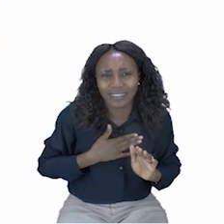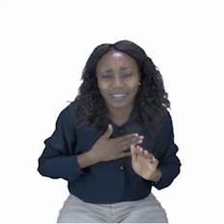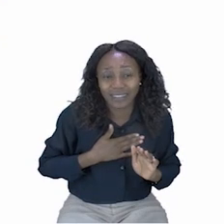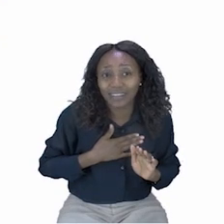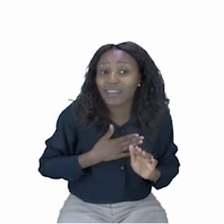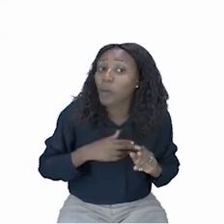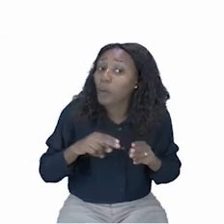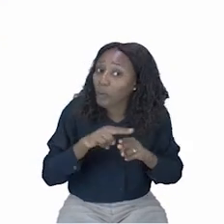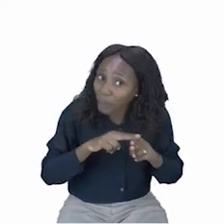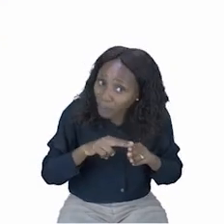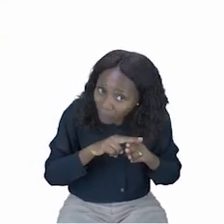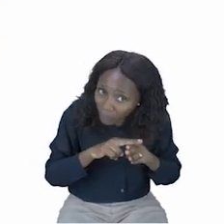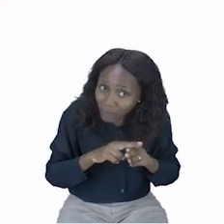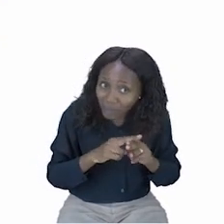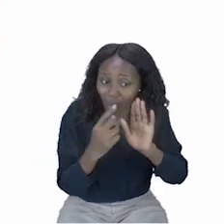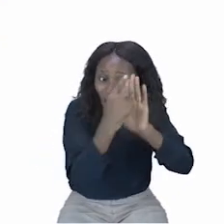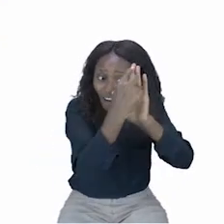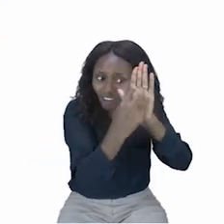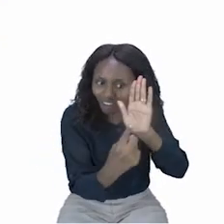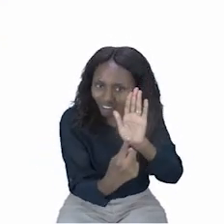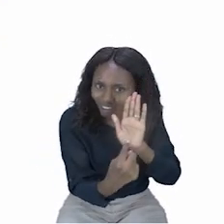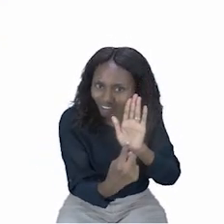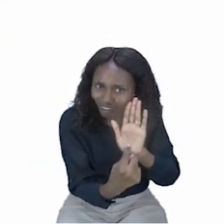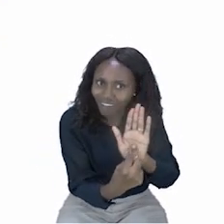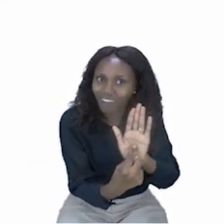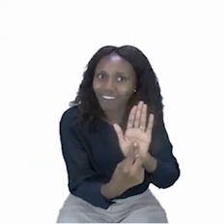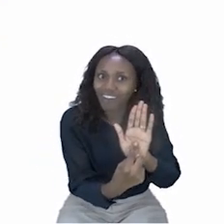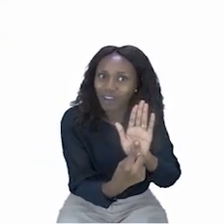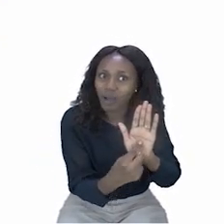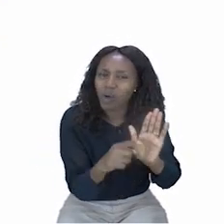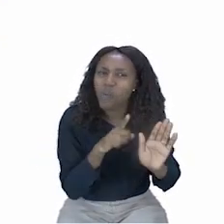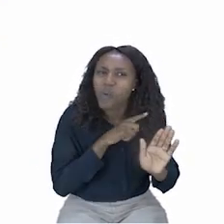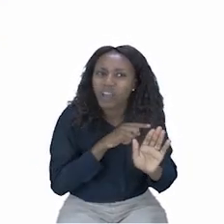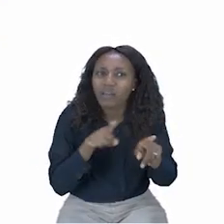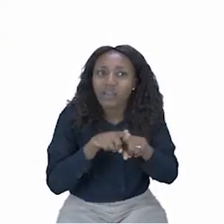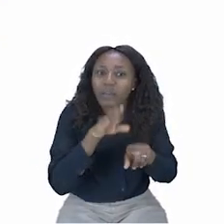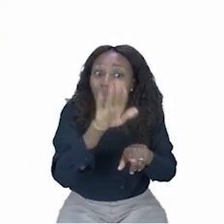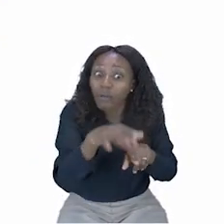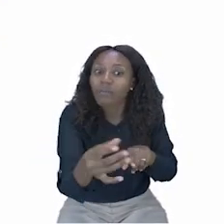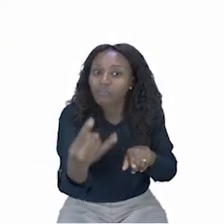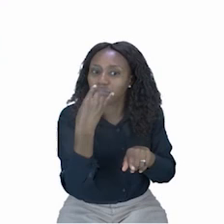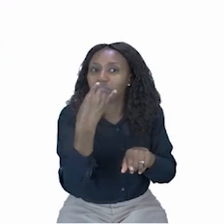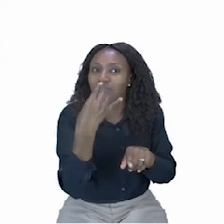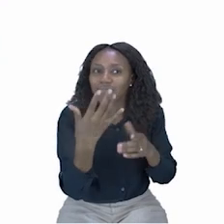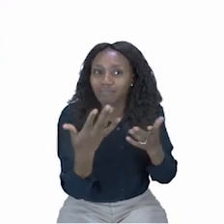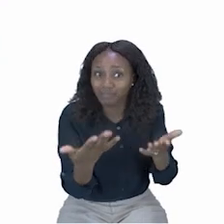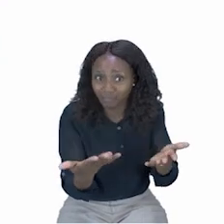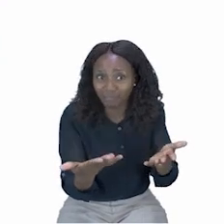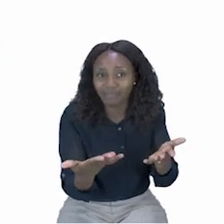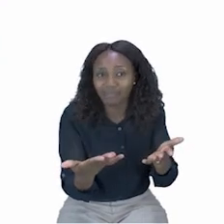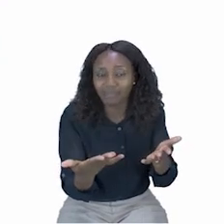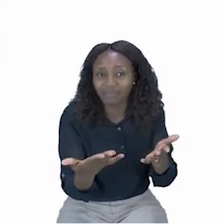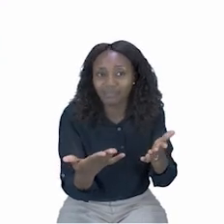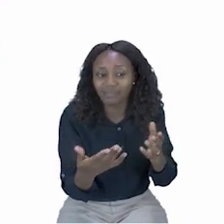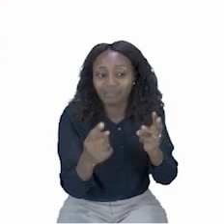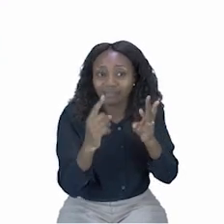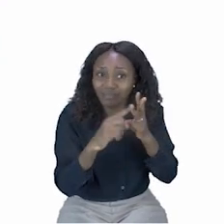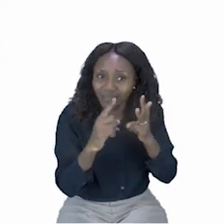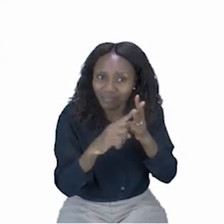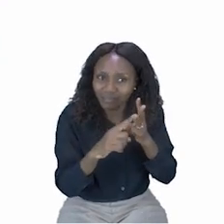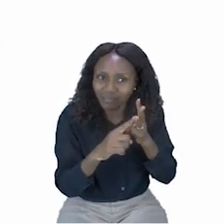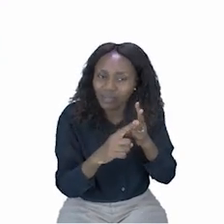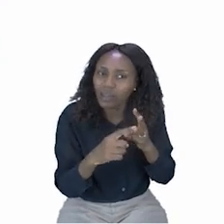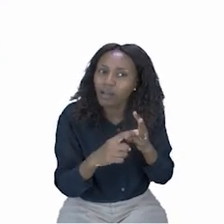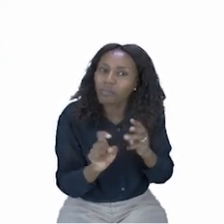used as a way of bringing attention. Then we have, I am